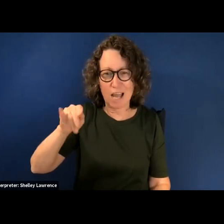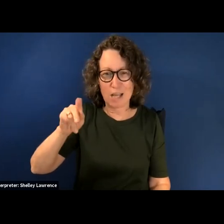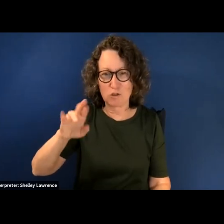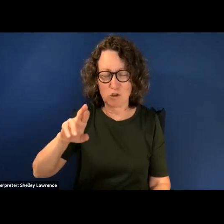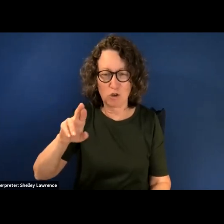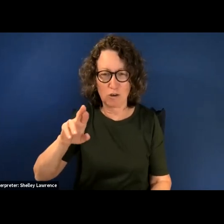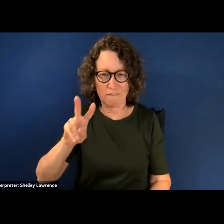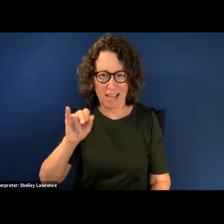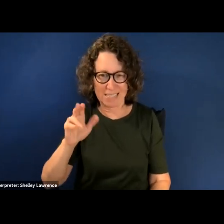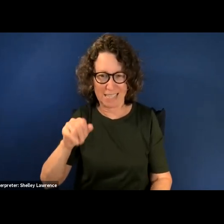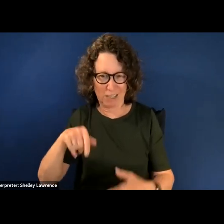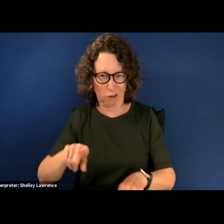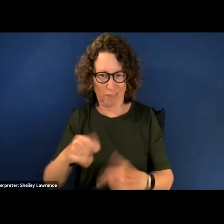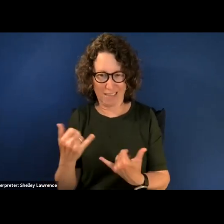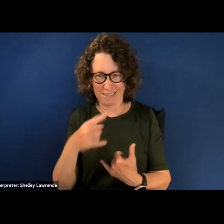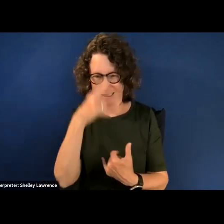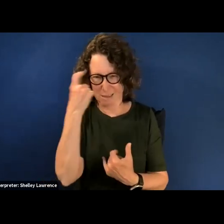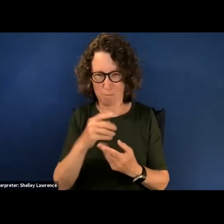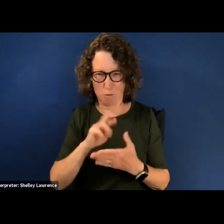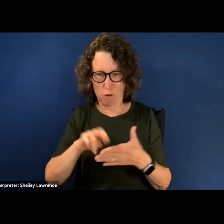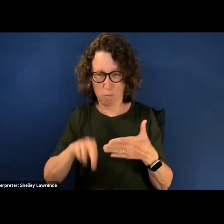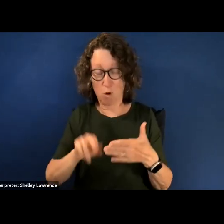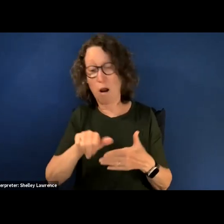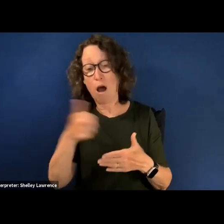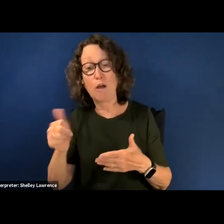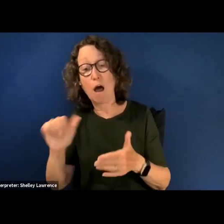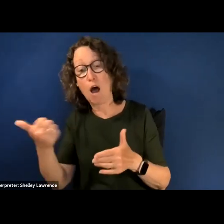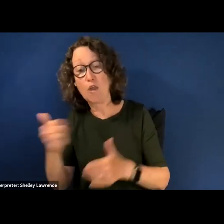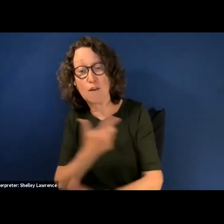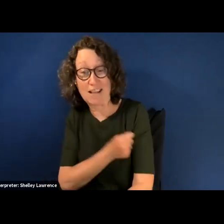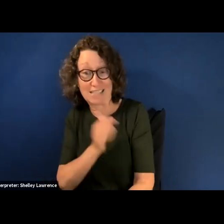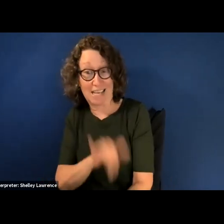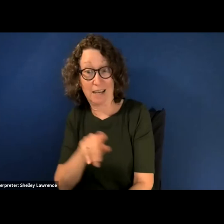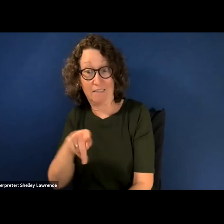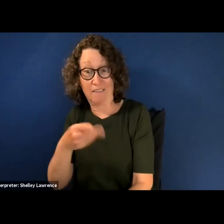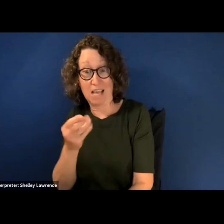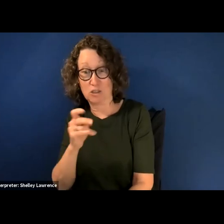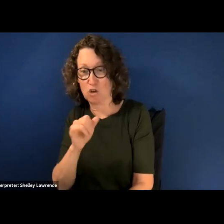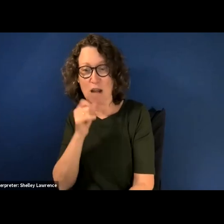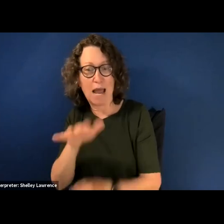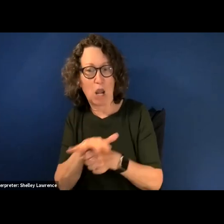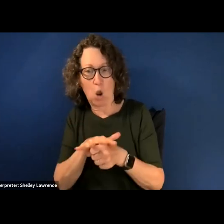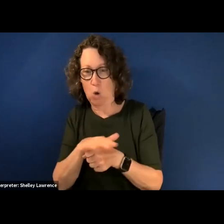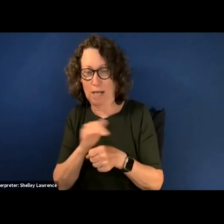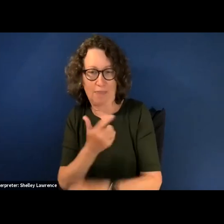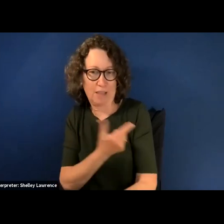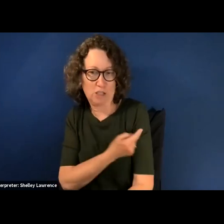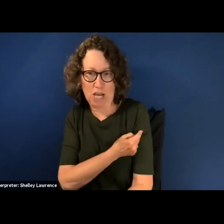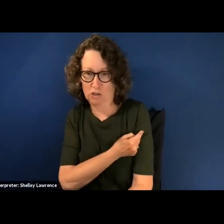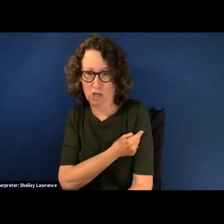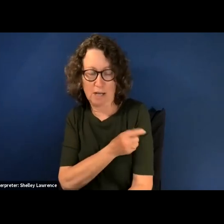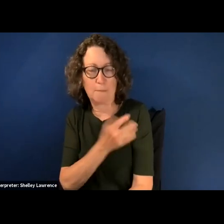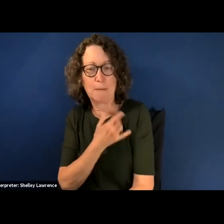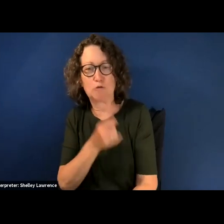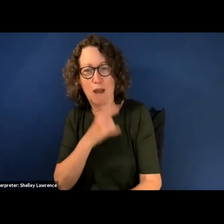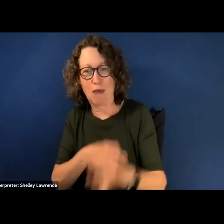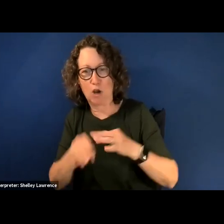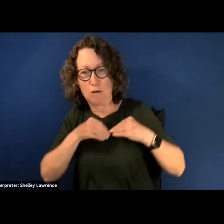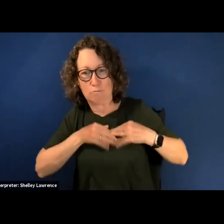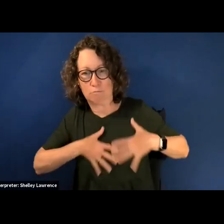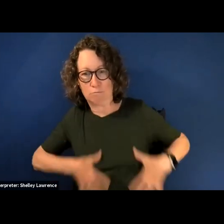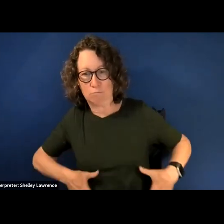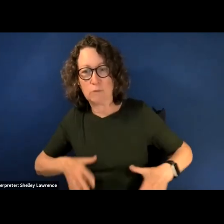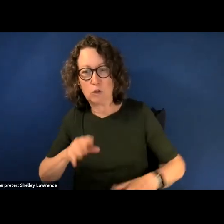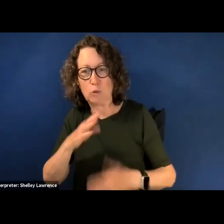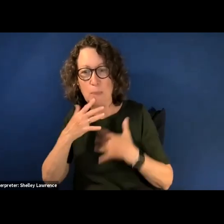this summer. Unlike other vaccines, this vaccine does not stay localized at the injection site, but rather enters the